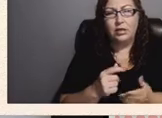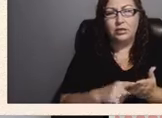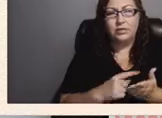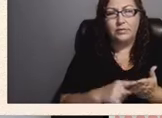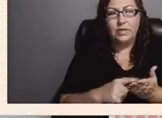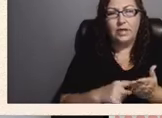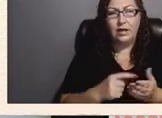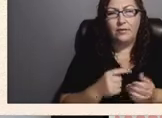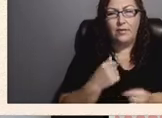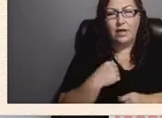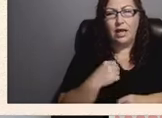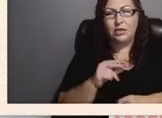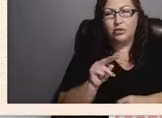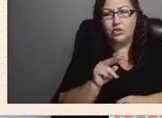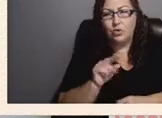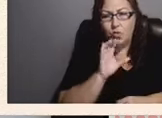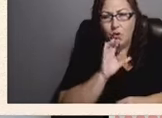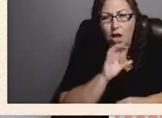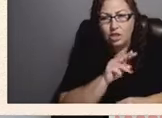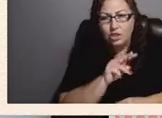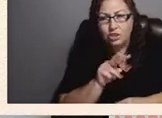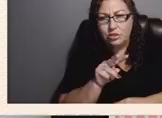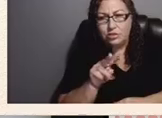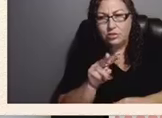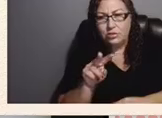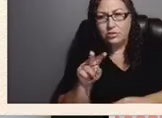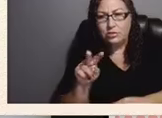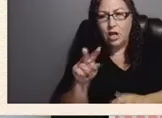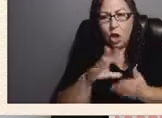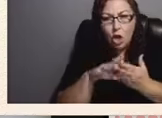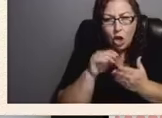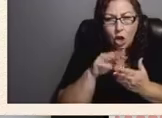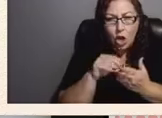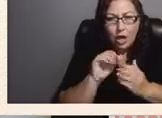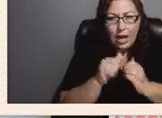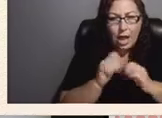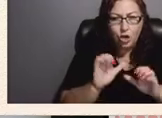just watching you guys on learning how you do stuff.